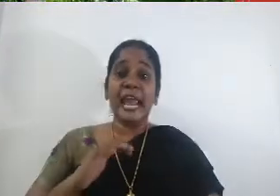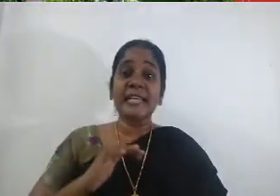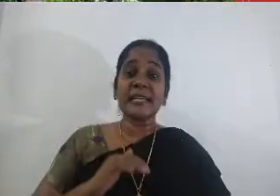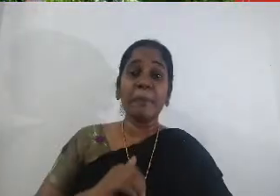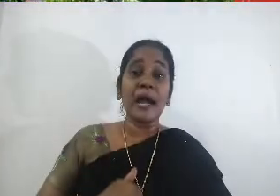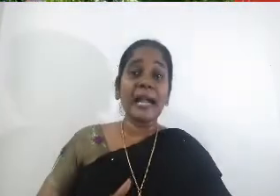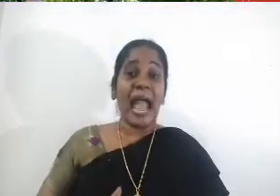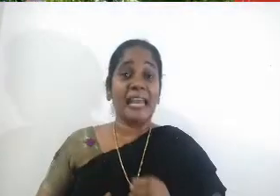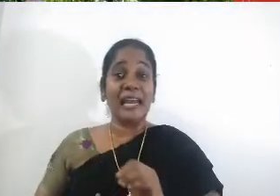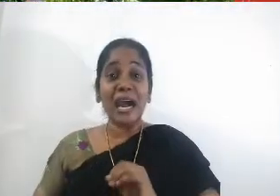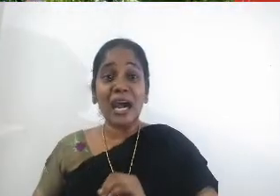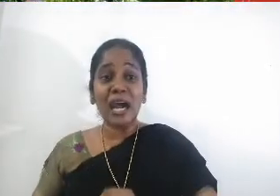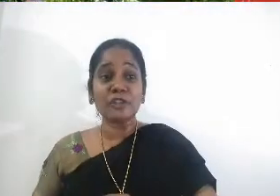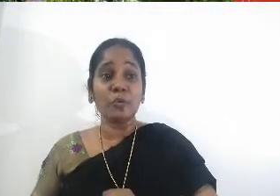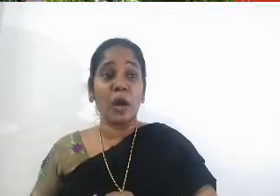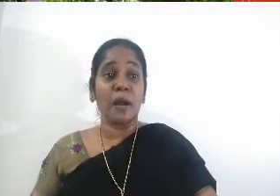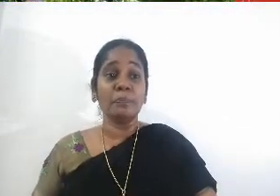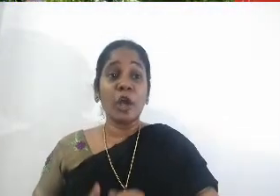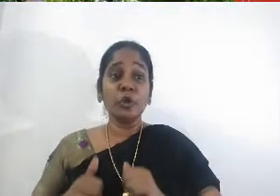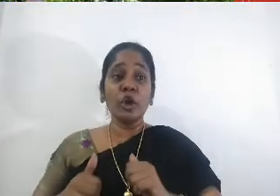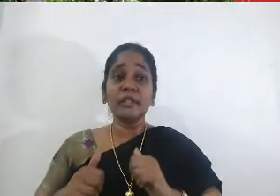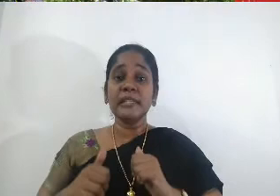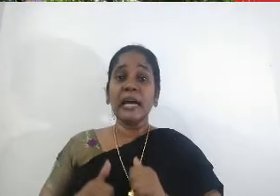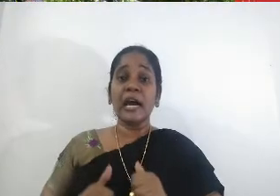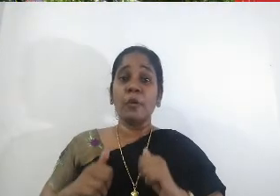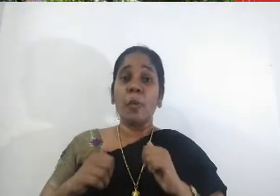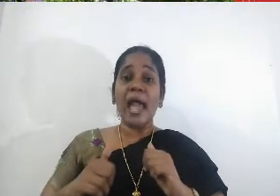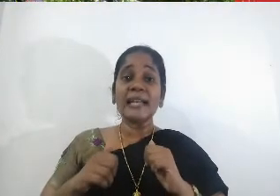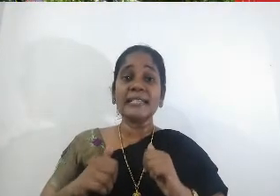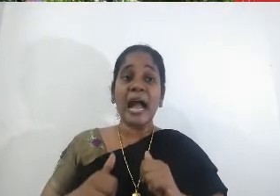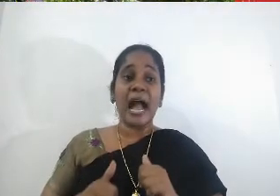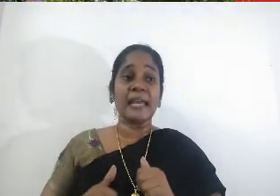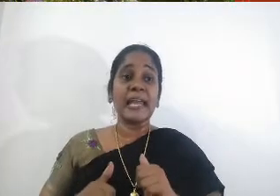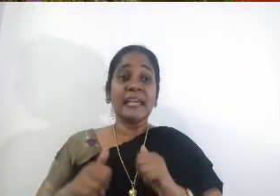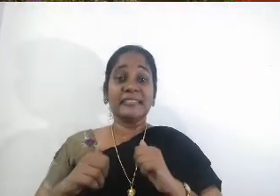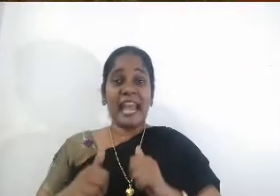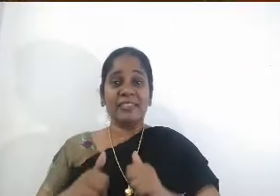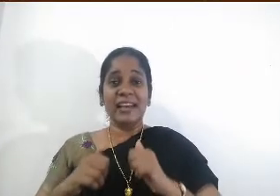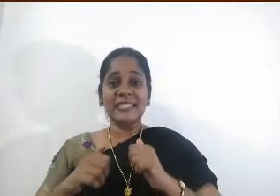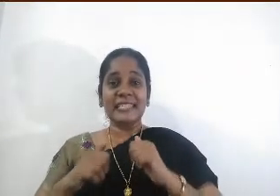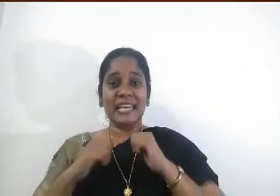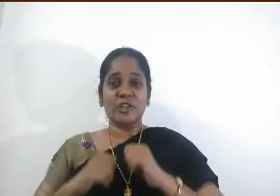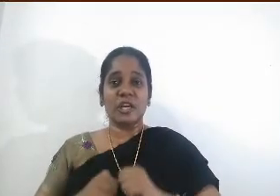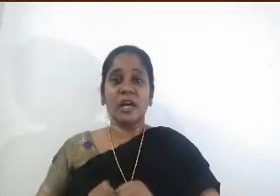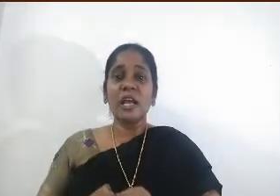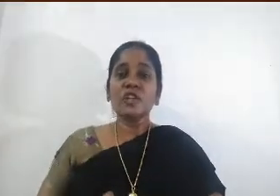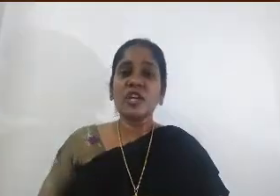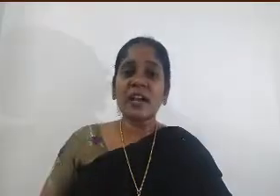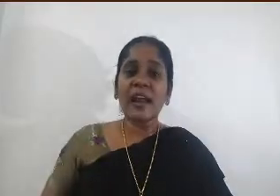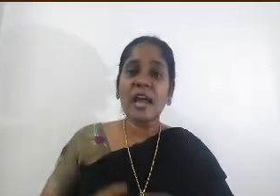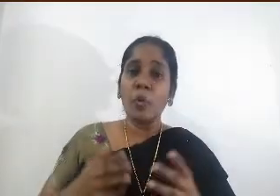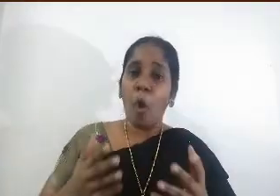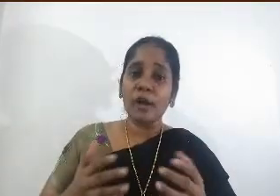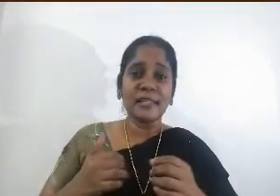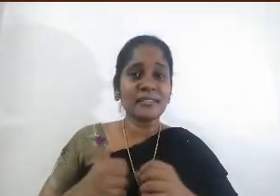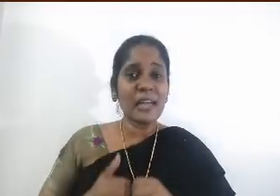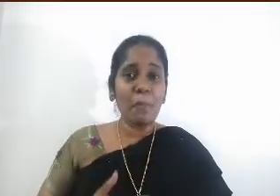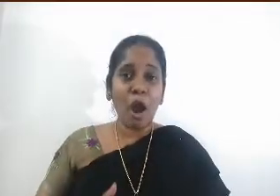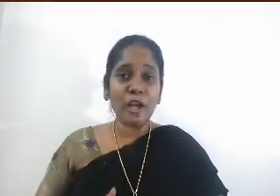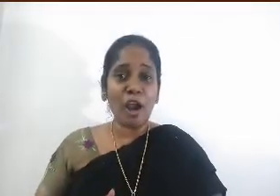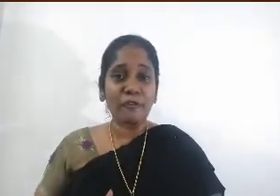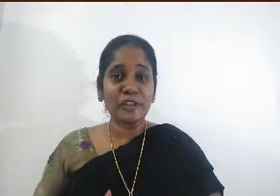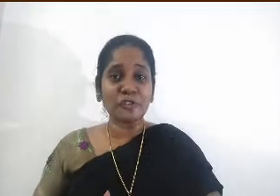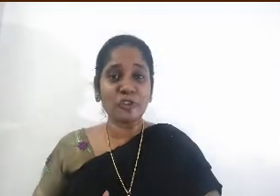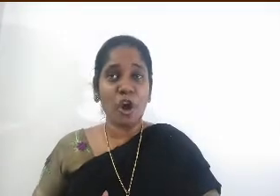a ladybug and an earthworm. Good girl, well done, said the teacher. Children, what is